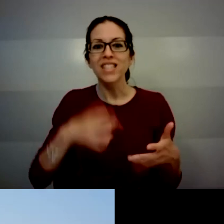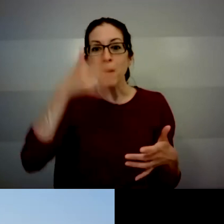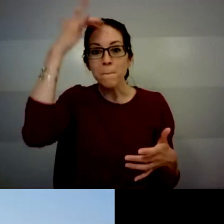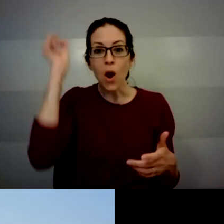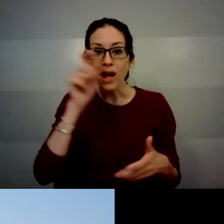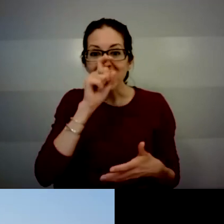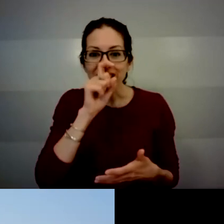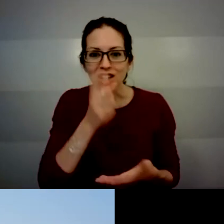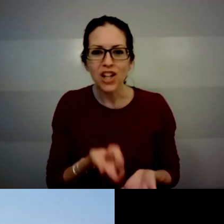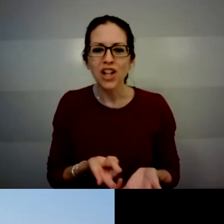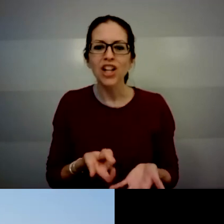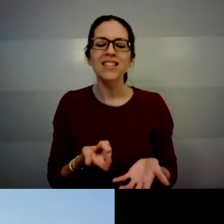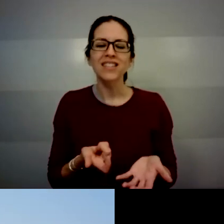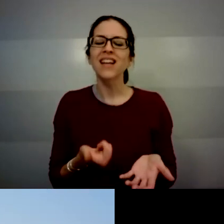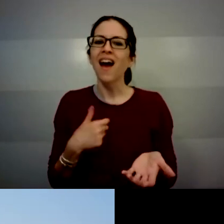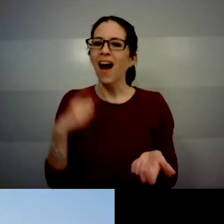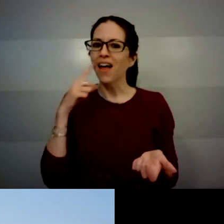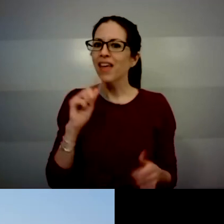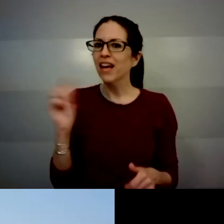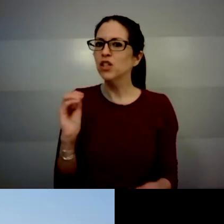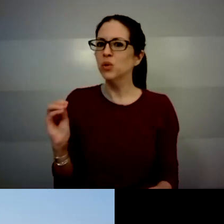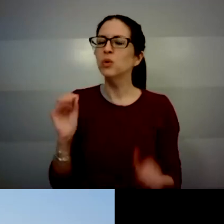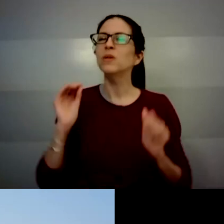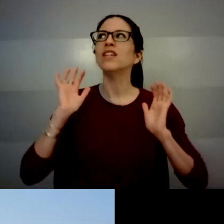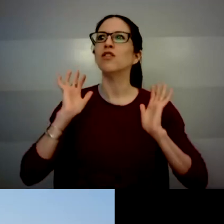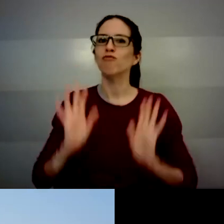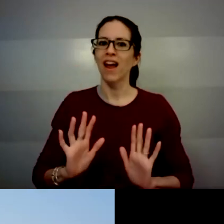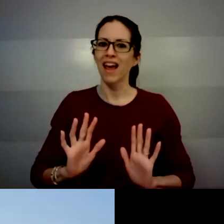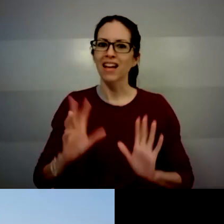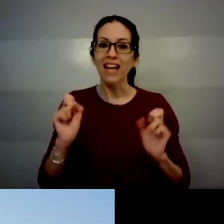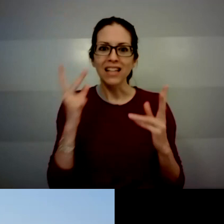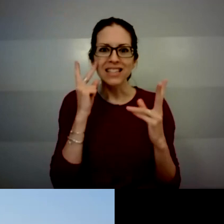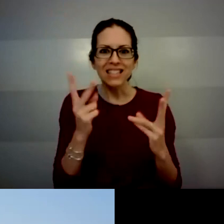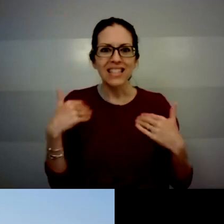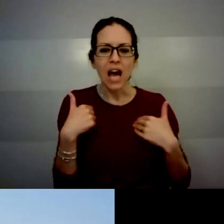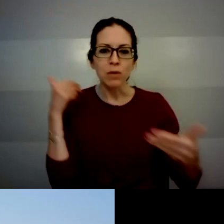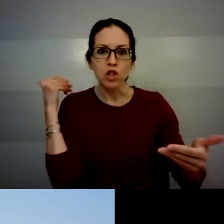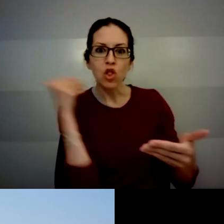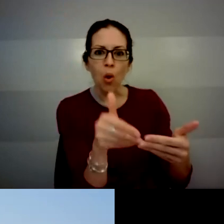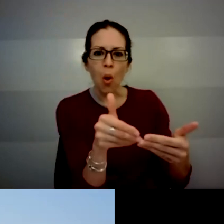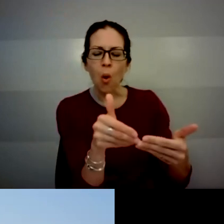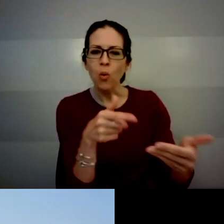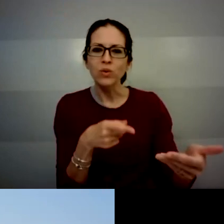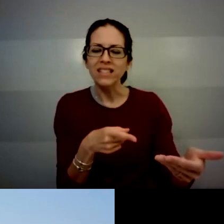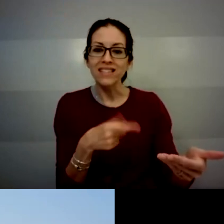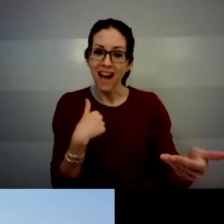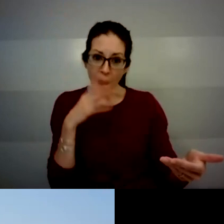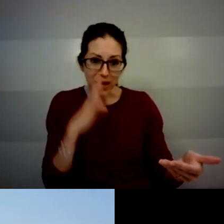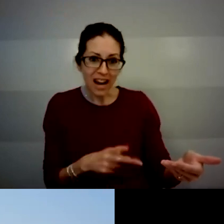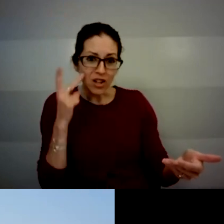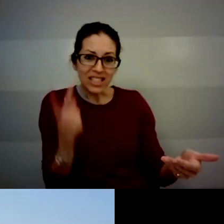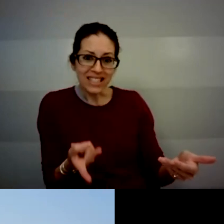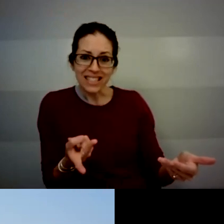eagles. So I think zoos are an incredible way to see up close animals that you would have basically no chance of seeing